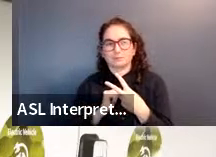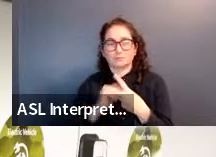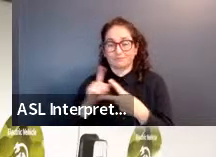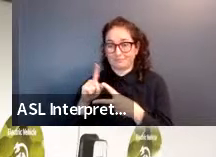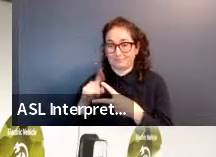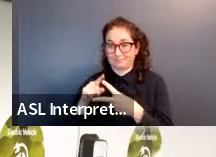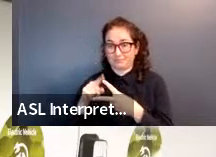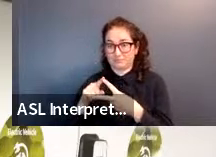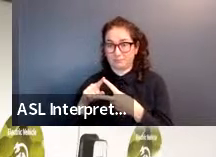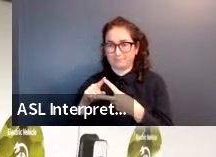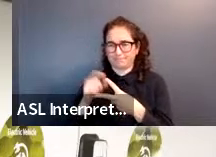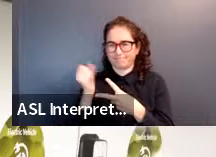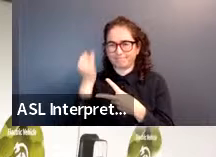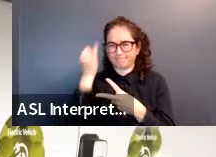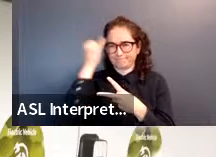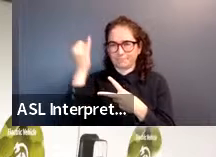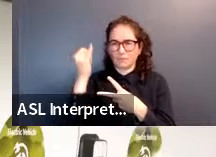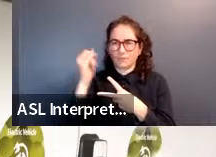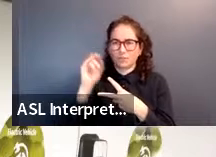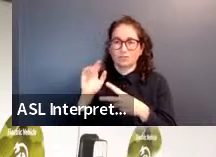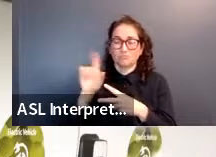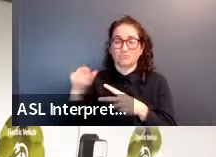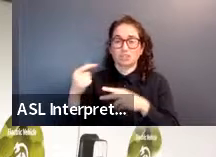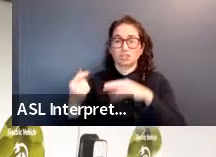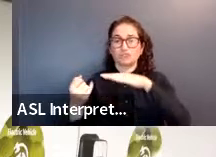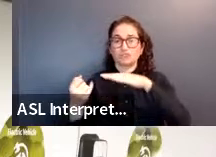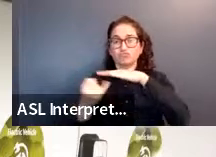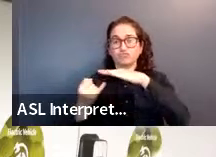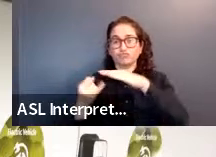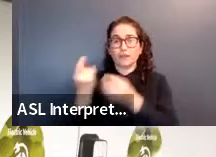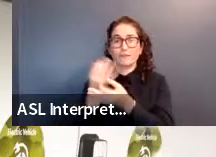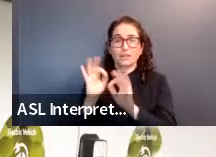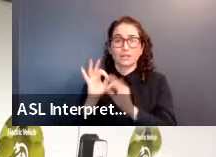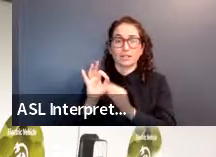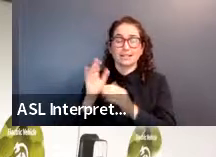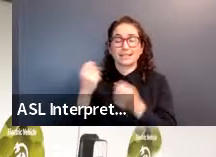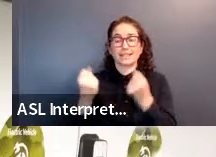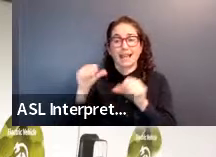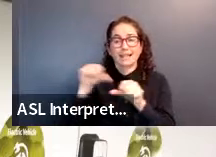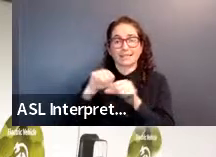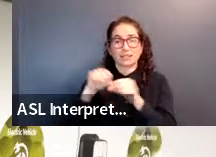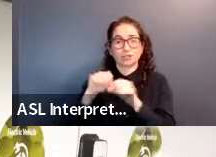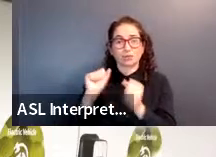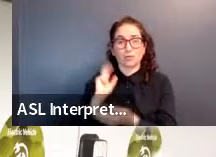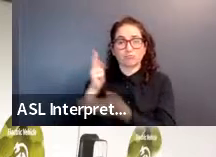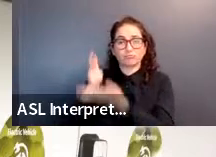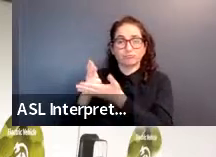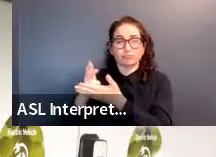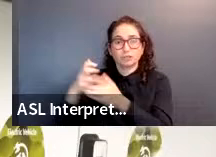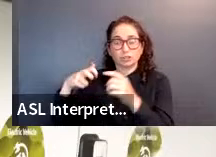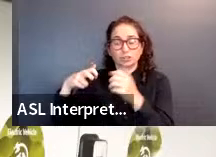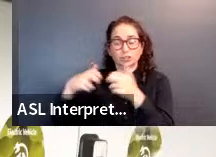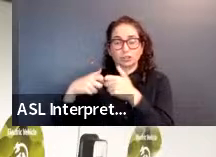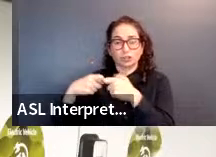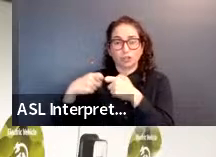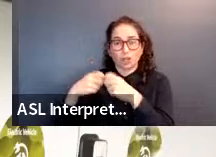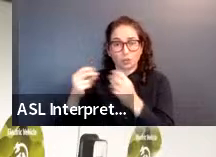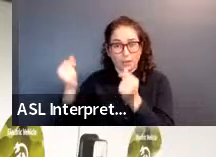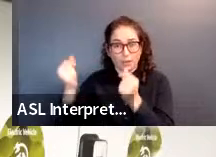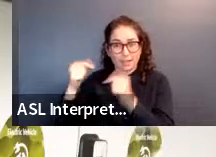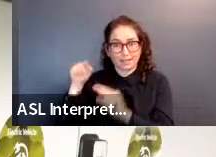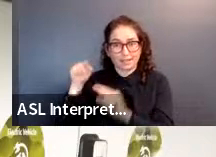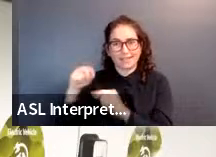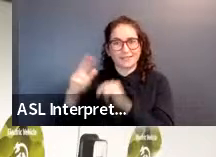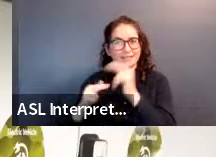First, imagine a freestanding electric gas station where members of the public can pull up and charge quickly. These facilities are